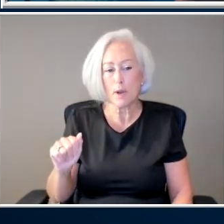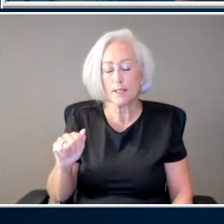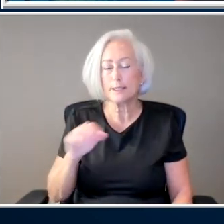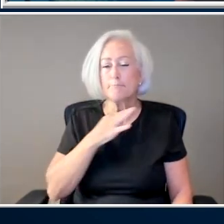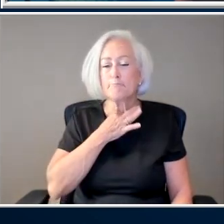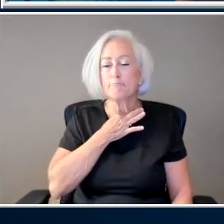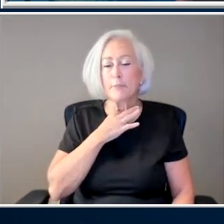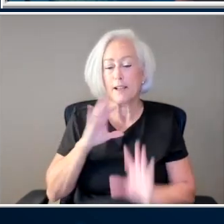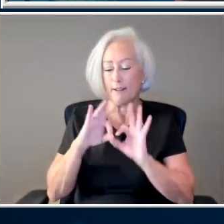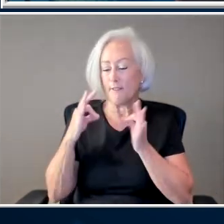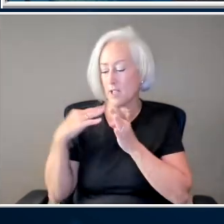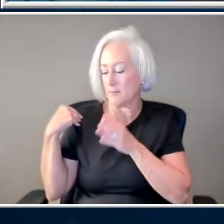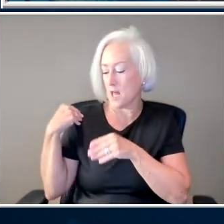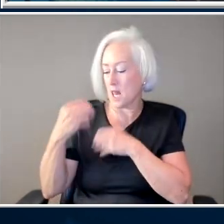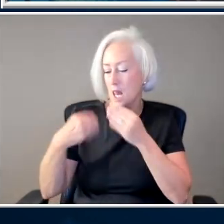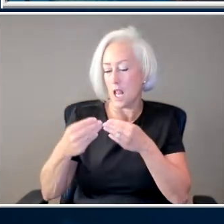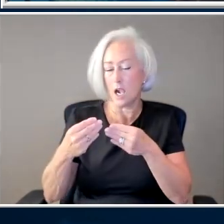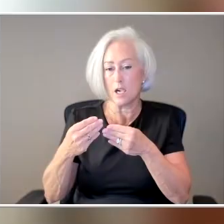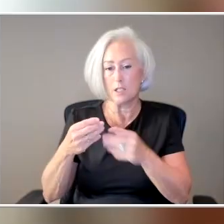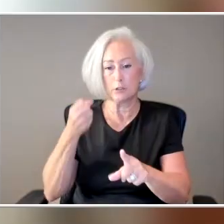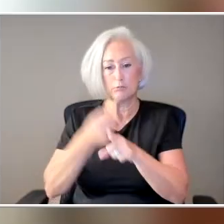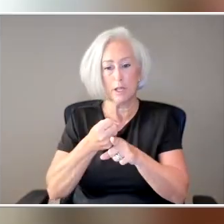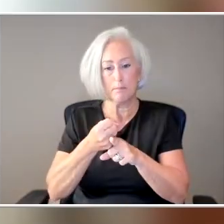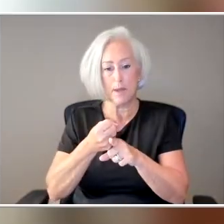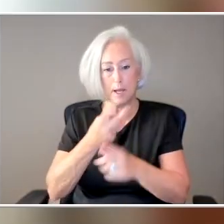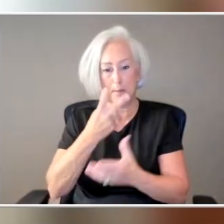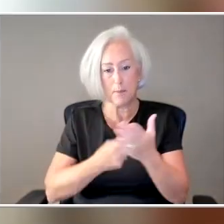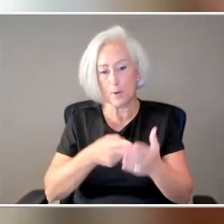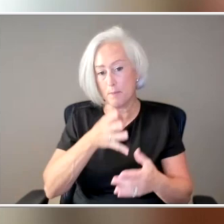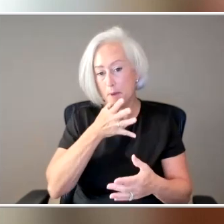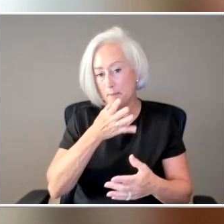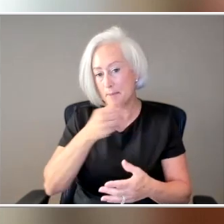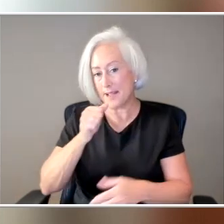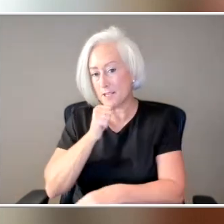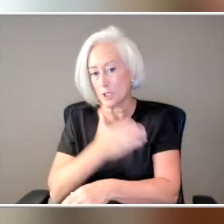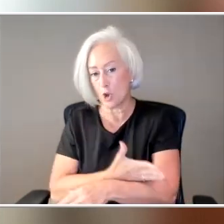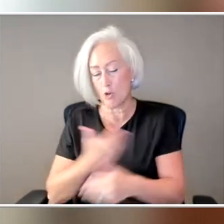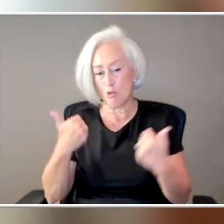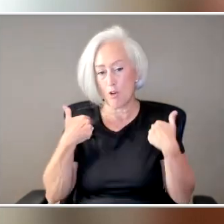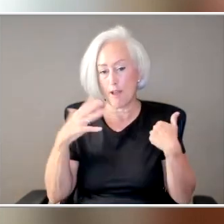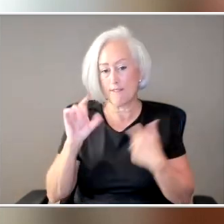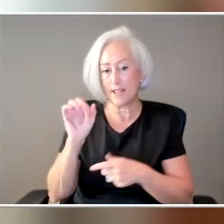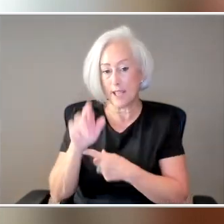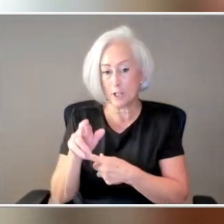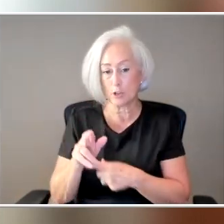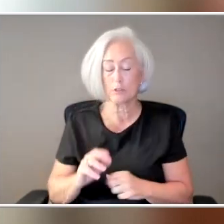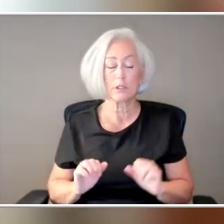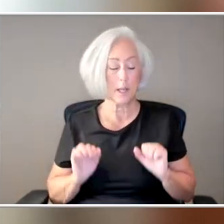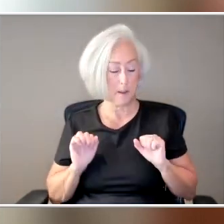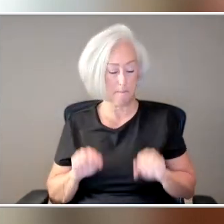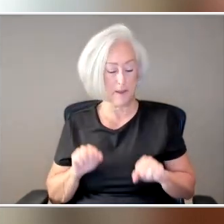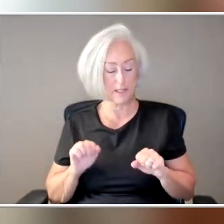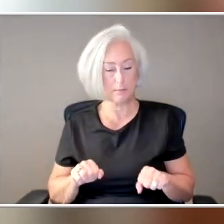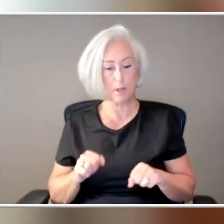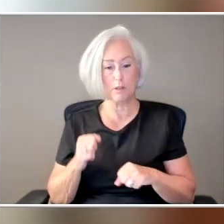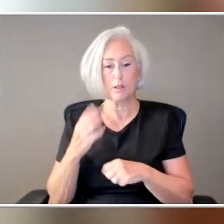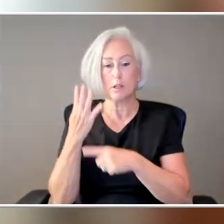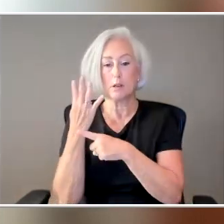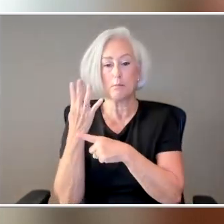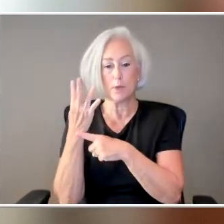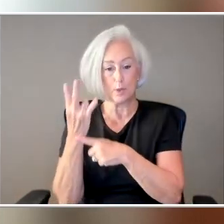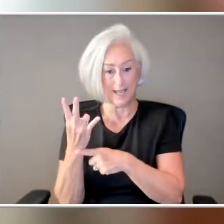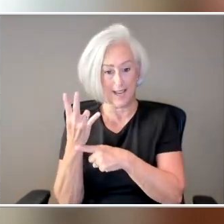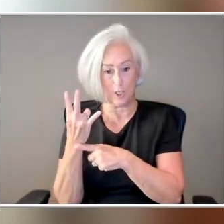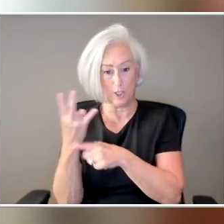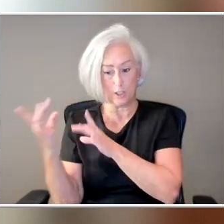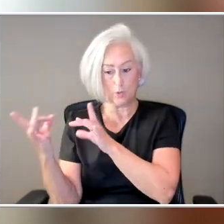cancer? There can be. There are mutations that are associated with,